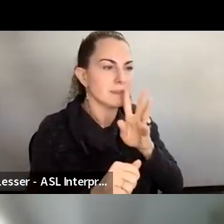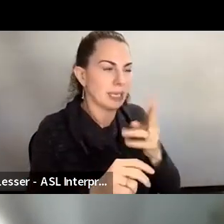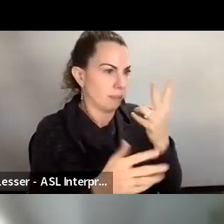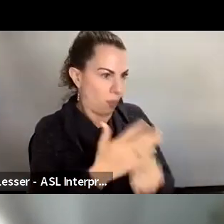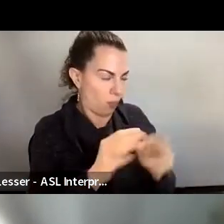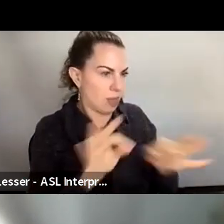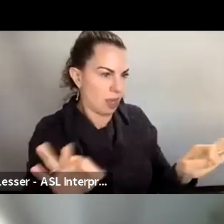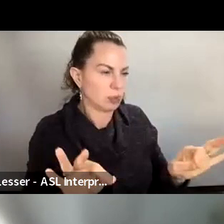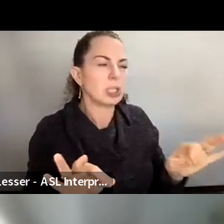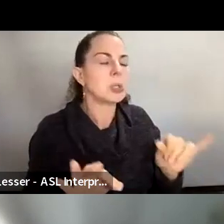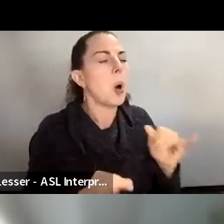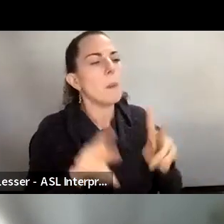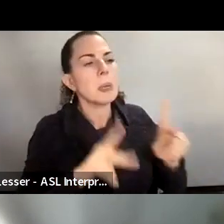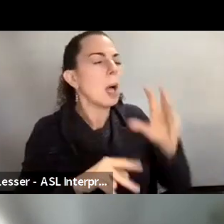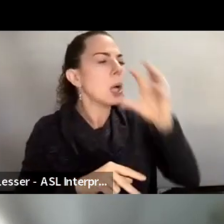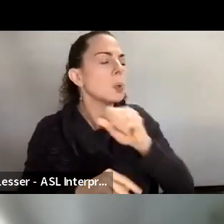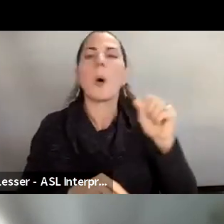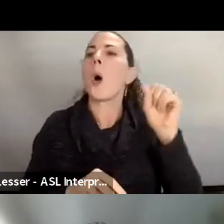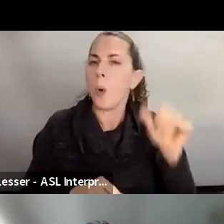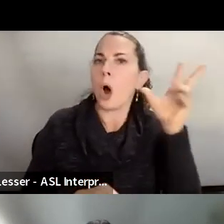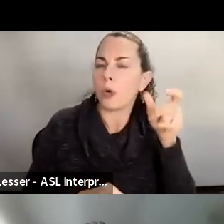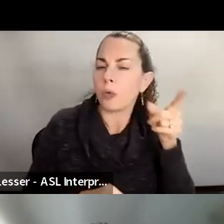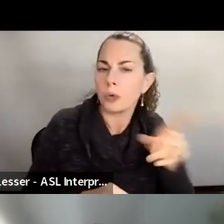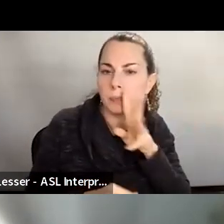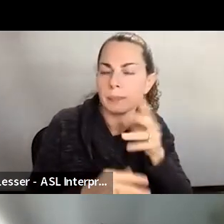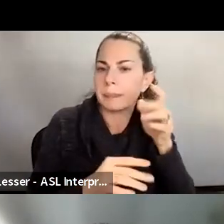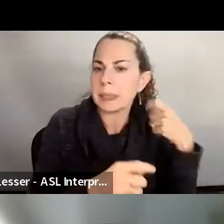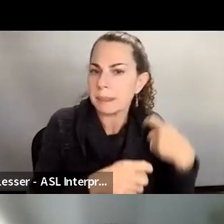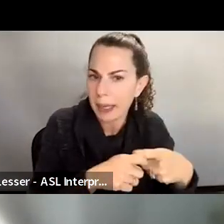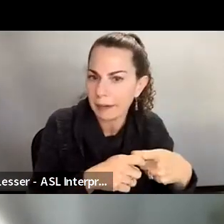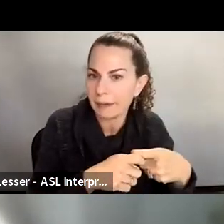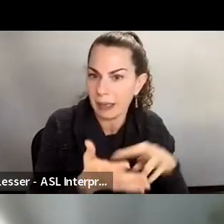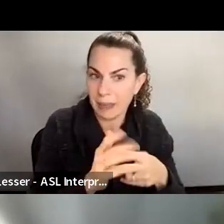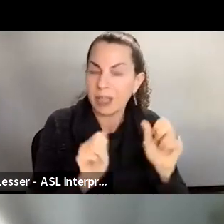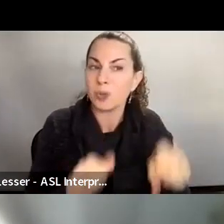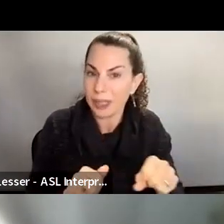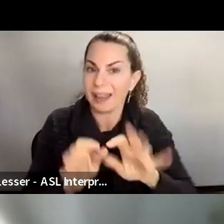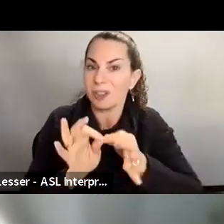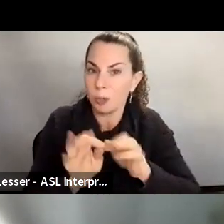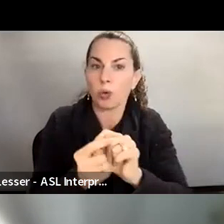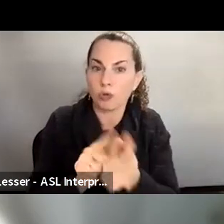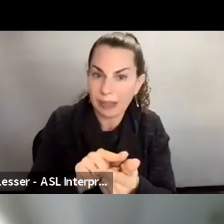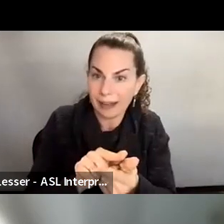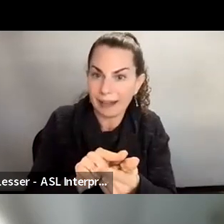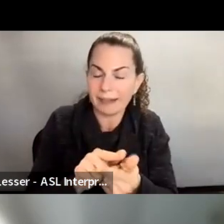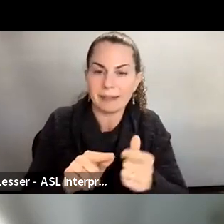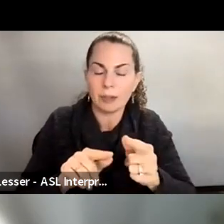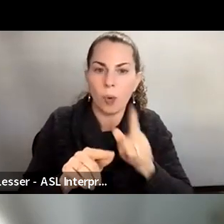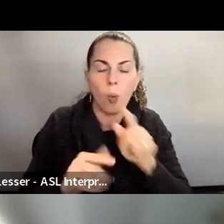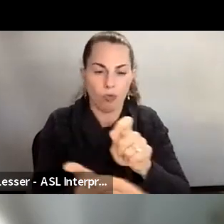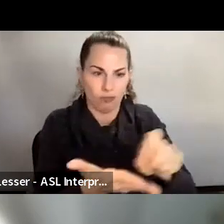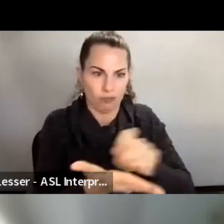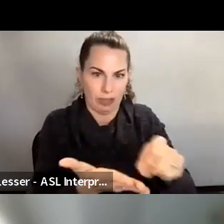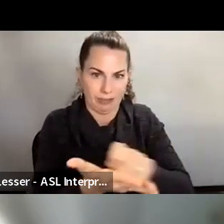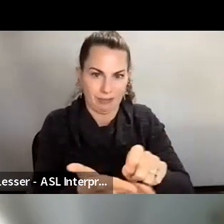sometimes people just assume, oh, I heard her speak Spanish. Can you do, that is a different skill. And that is assessed in a different way.